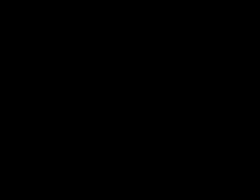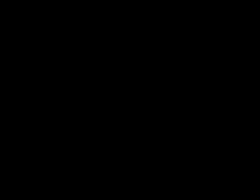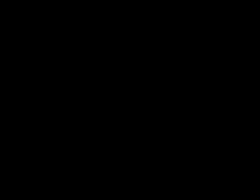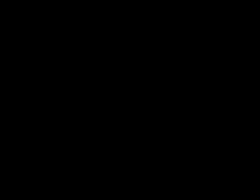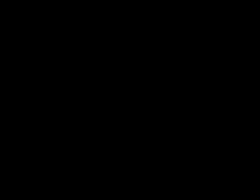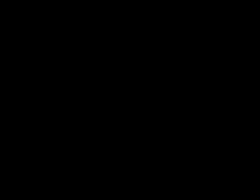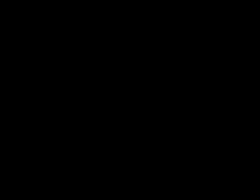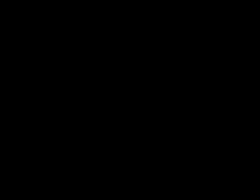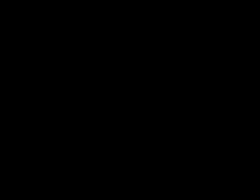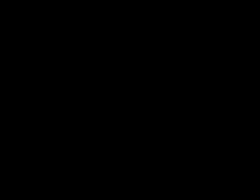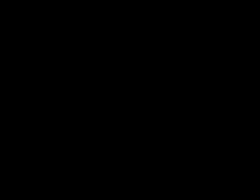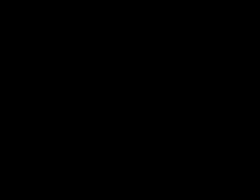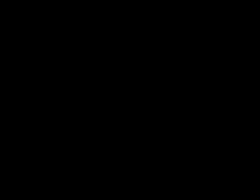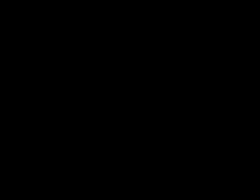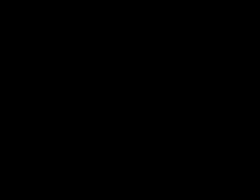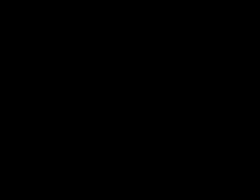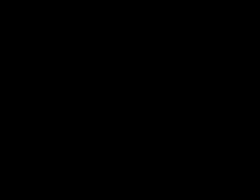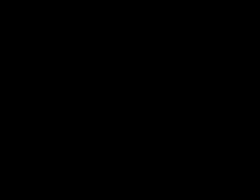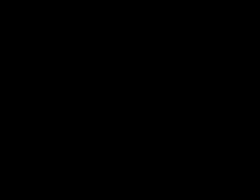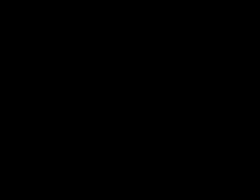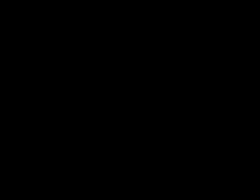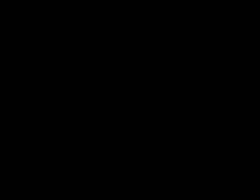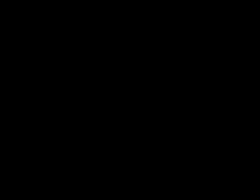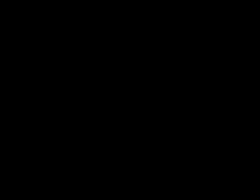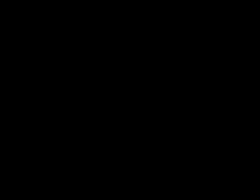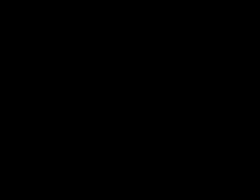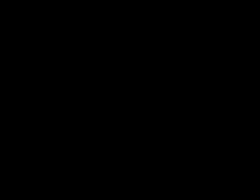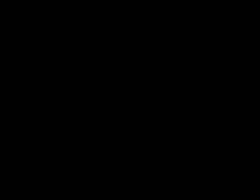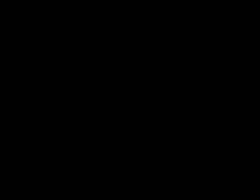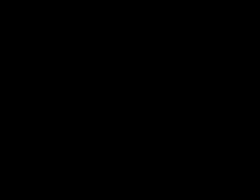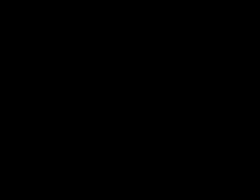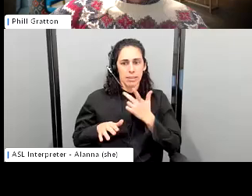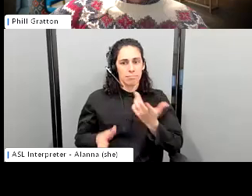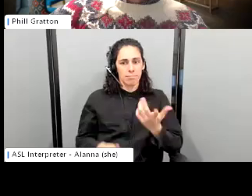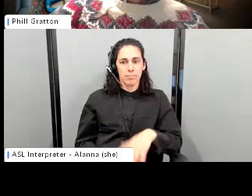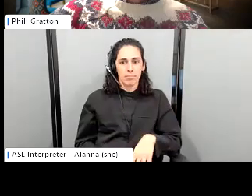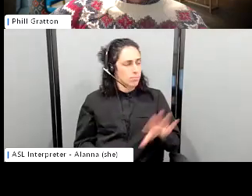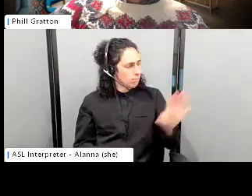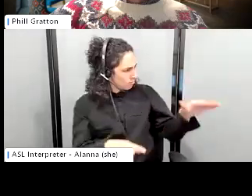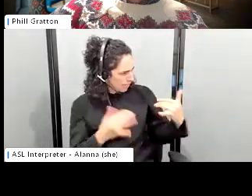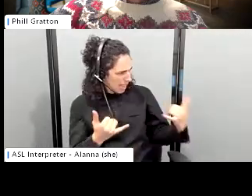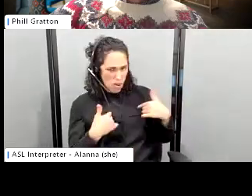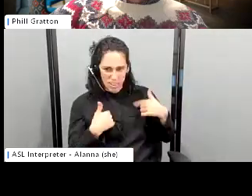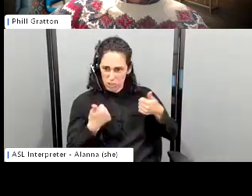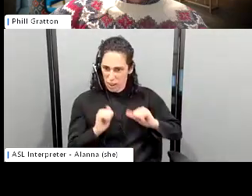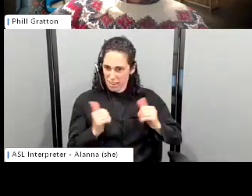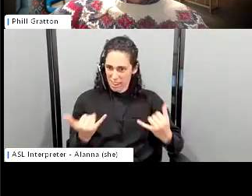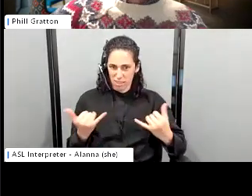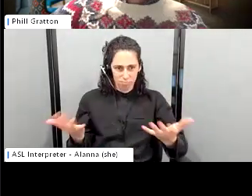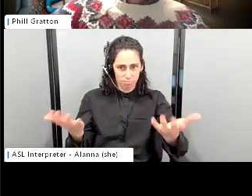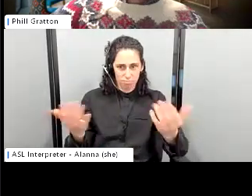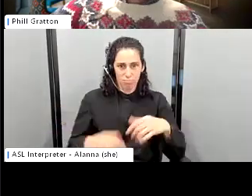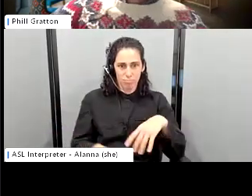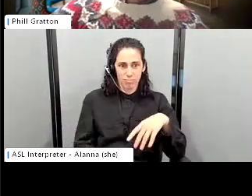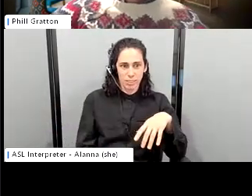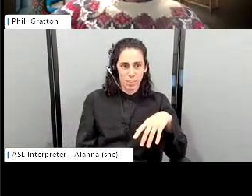Like. I don't know. Of course. I'll just copy that same text. It works really well. So if I do this, so I'm in my